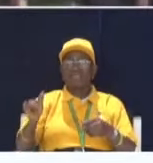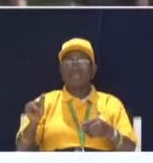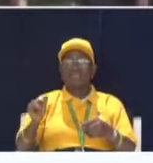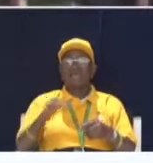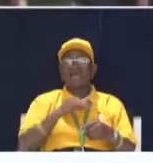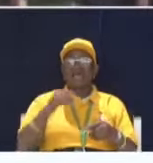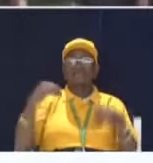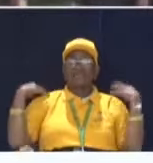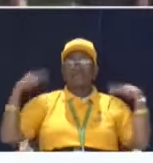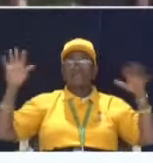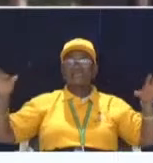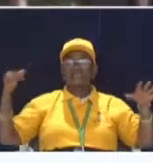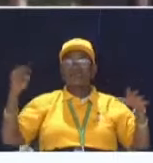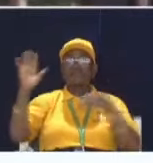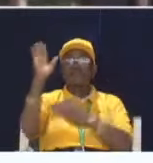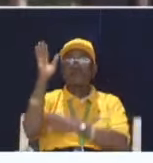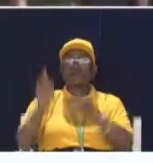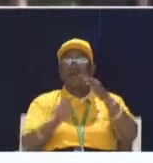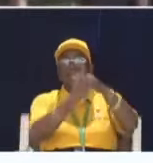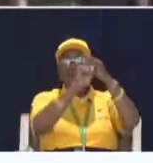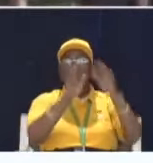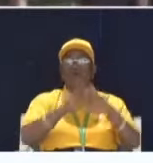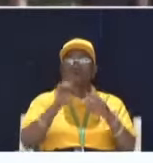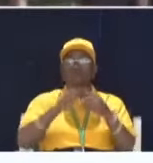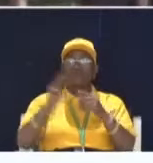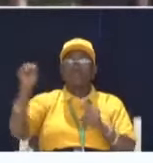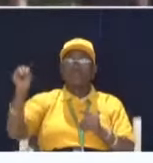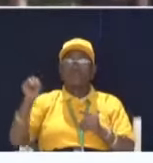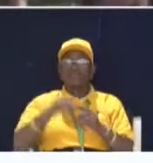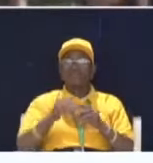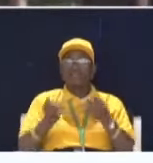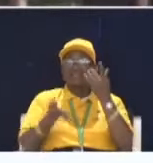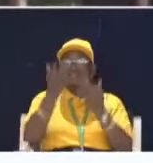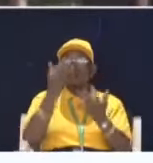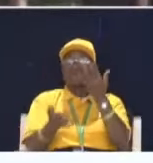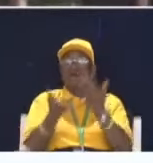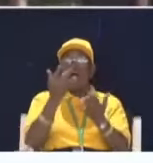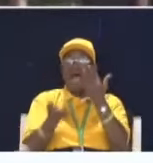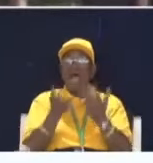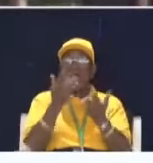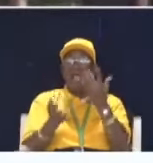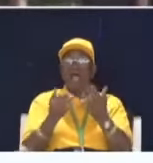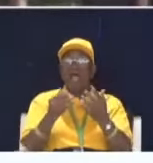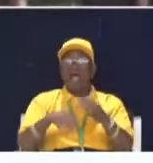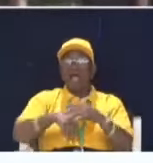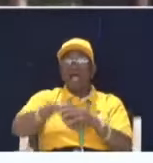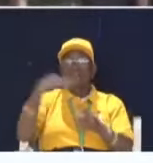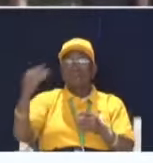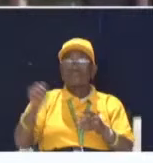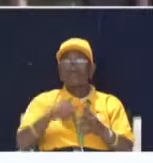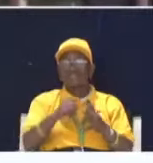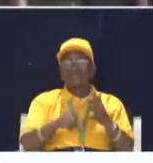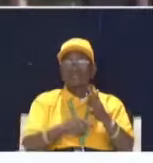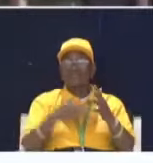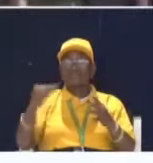And the angel of the Lord appeared unto him in a flame of fire out of the midst of a